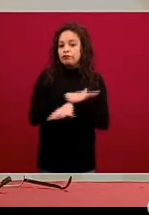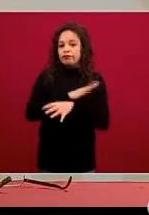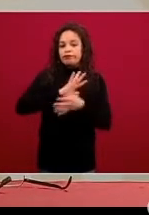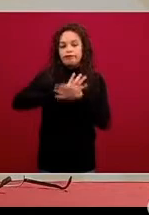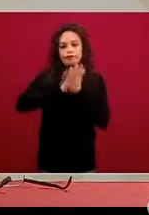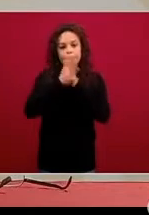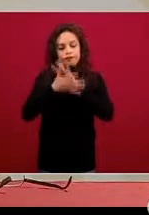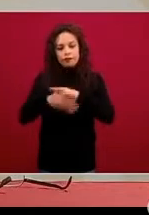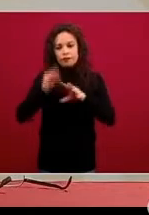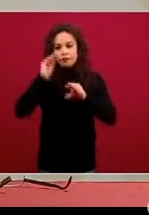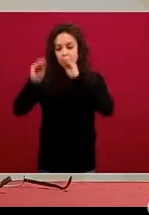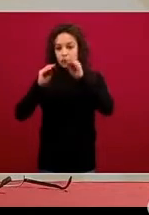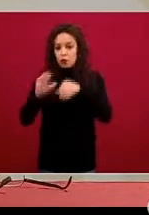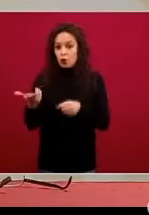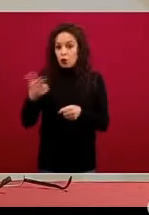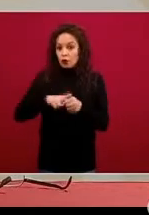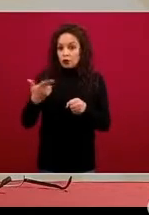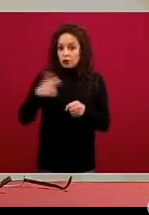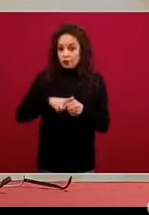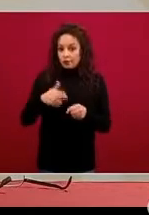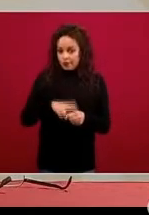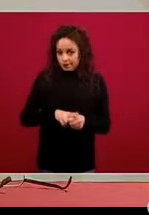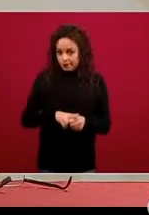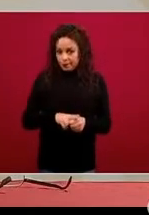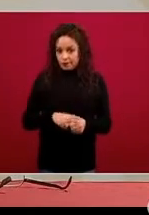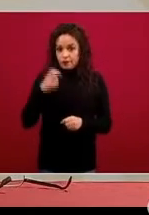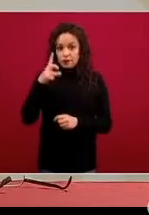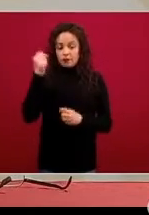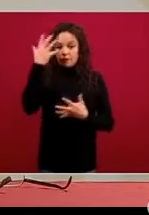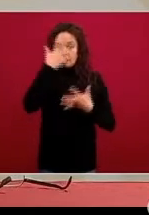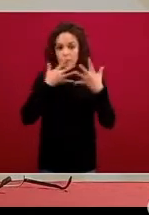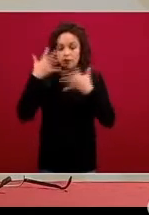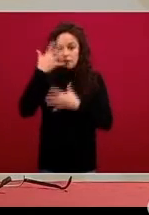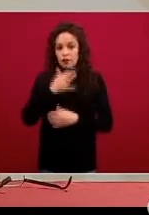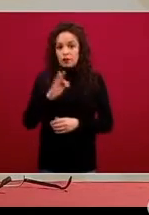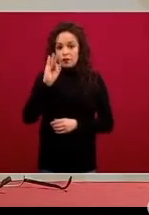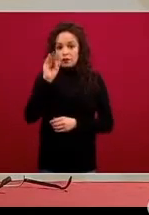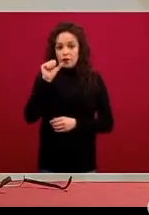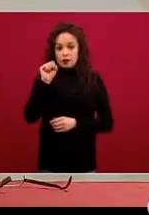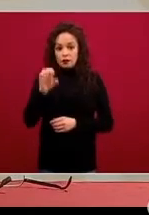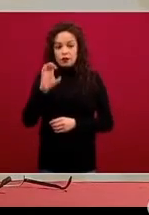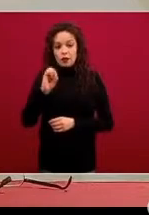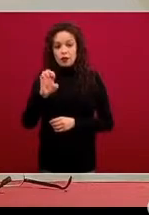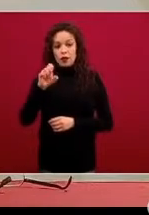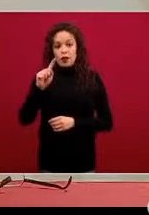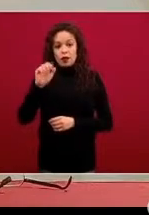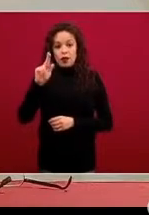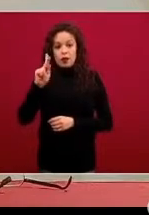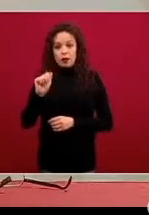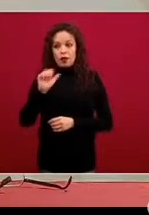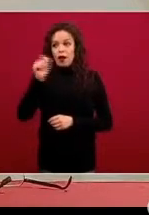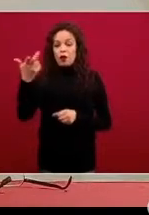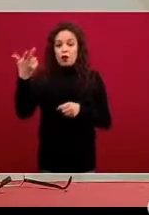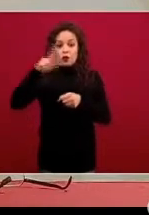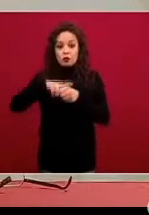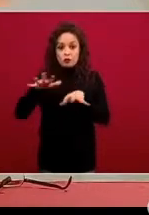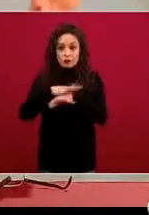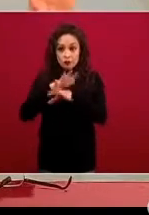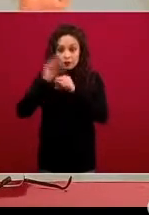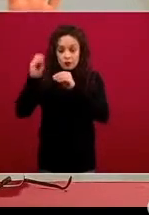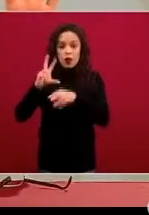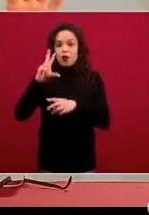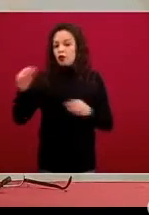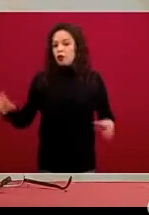scenario. But let's not confuse with the technical terminology we use when referring to the hospital reconversion program,